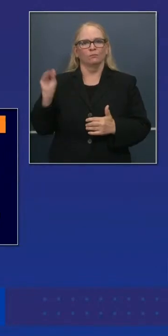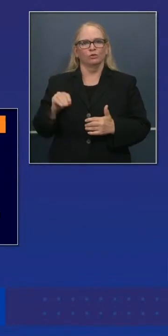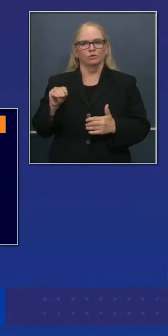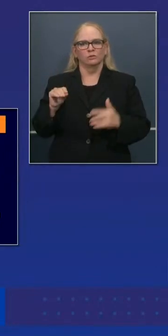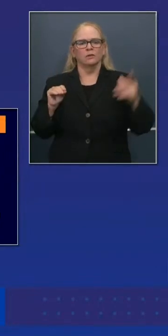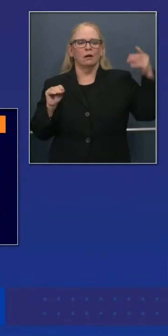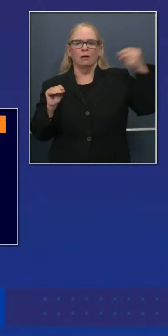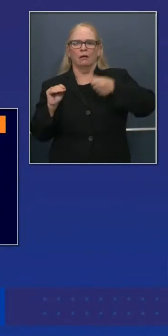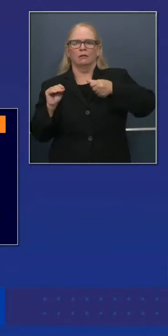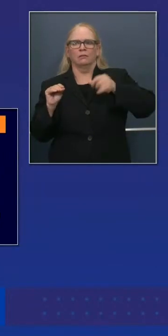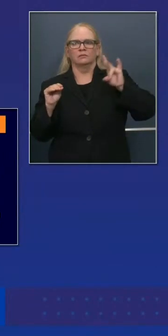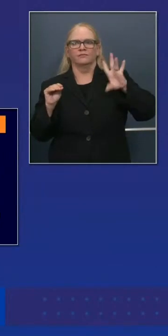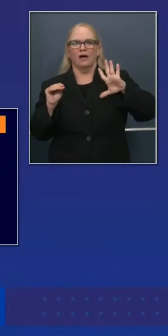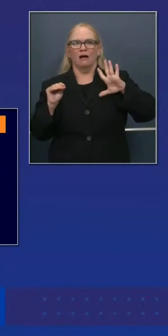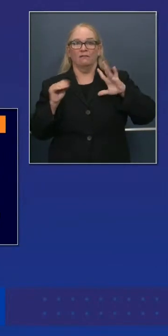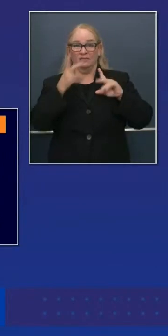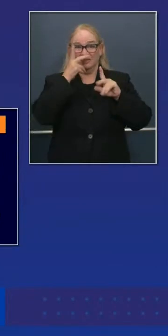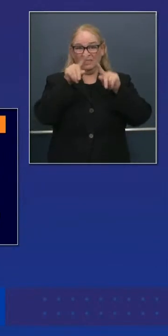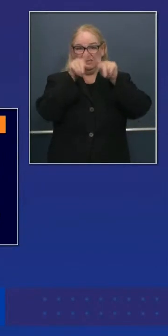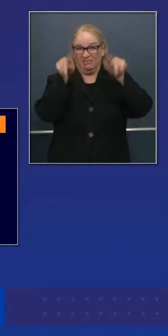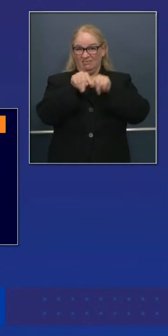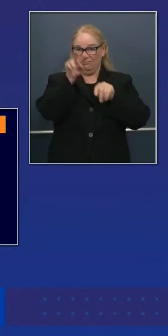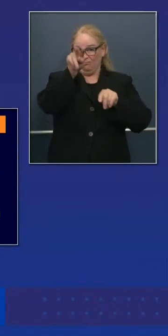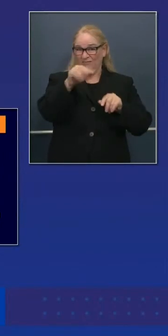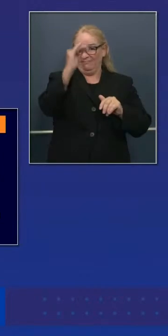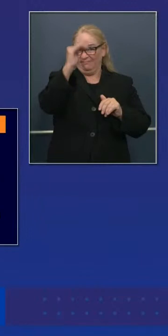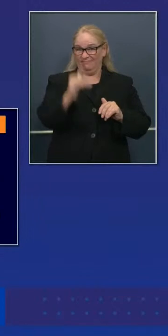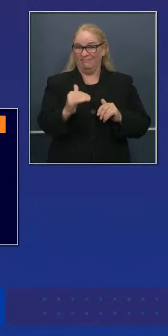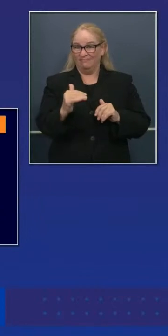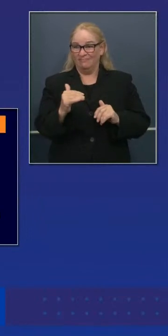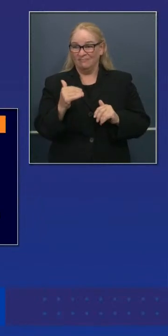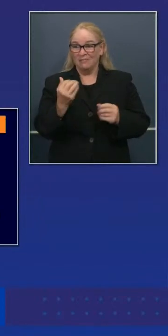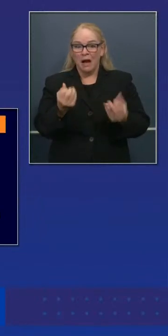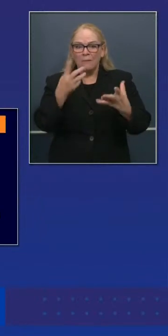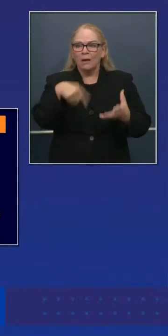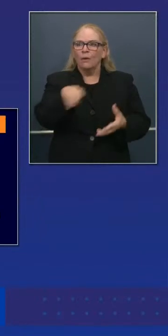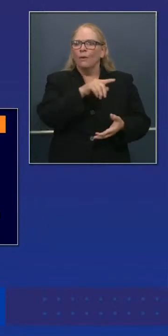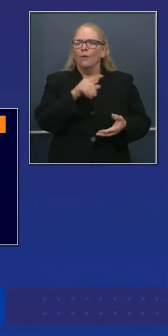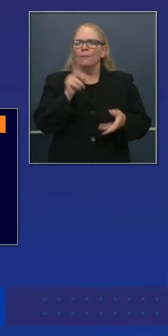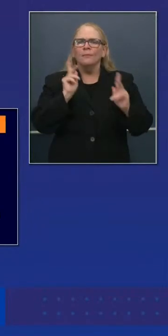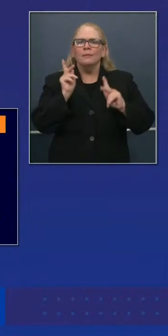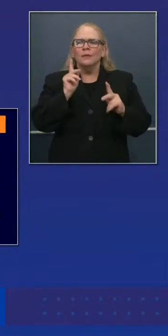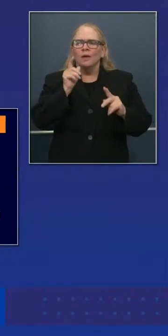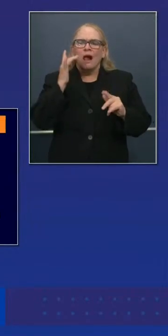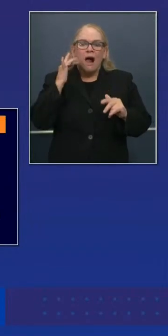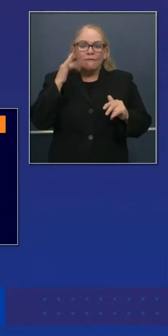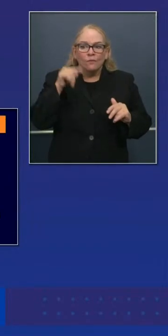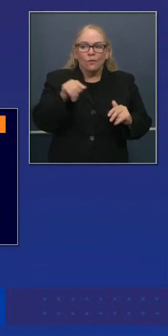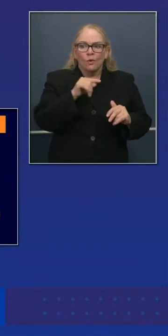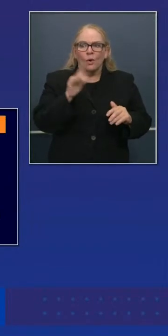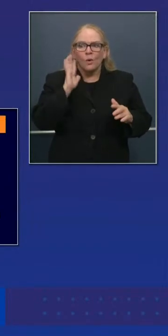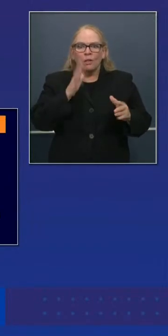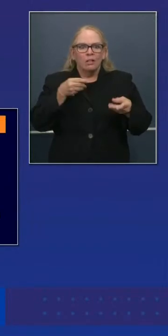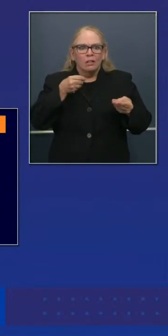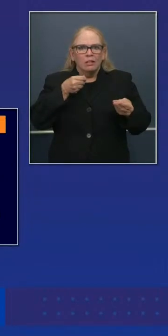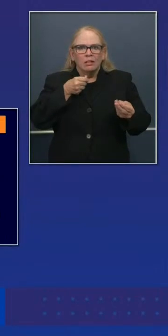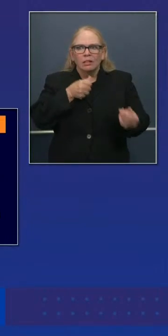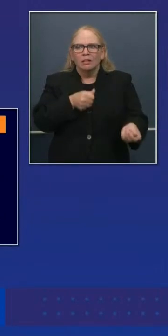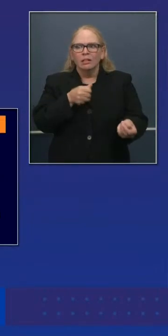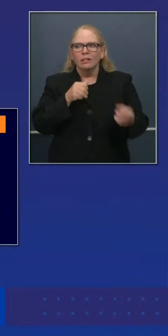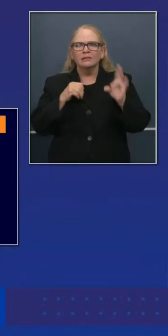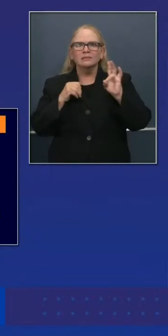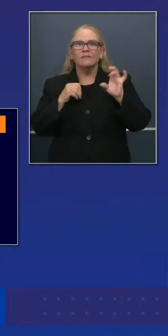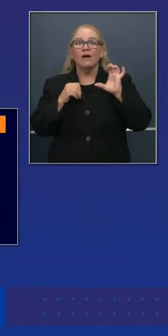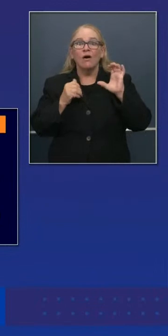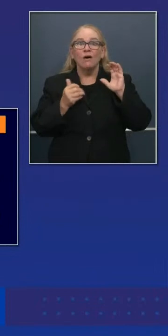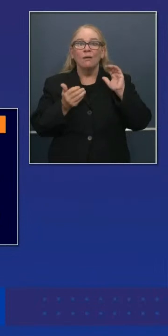cost would inure to the state of California, its taxpayers, roughly $700 million per week. If that fund,